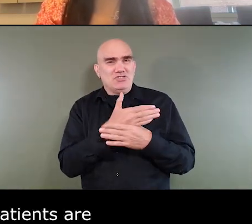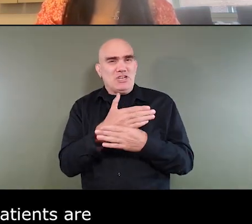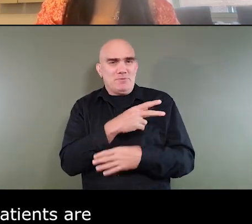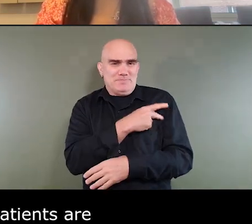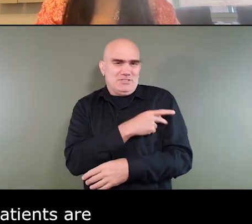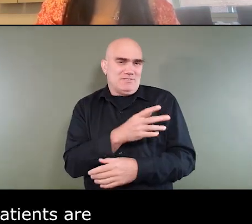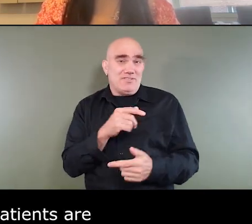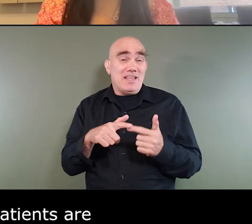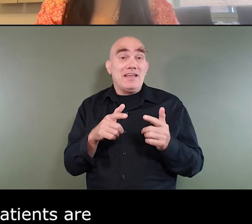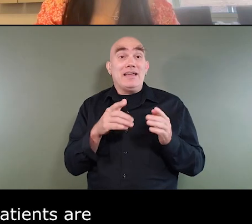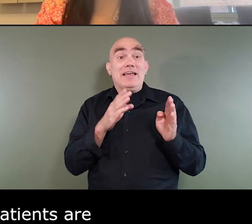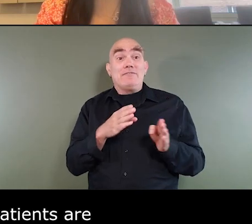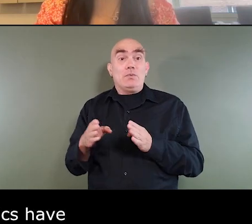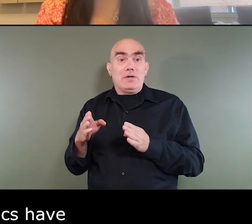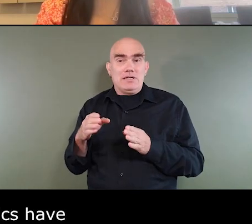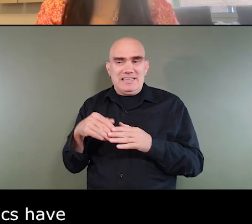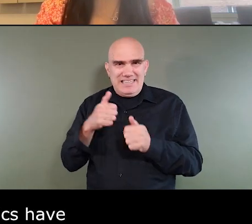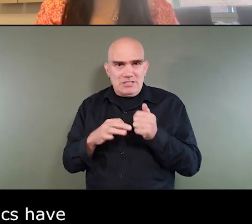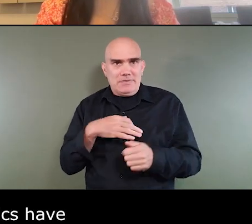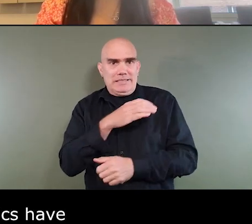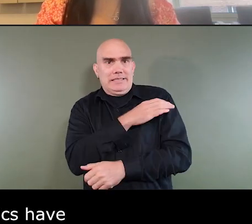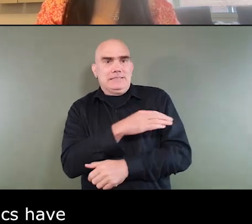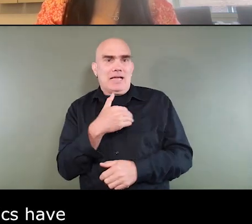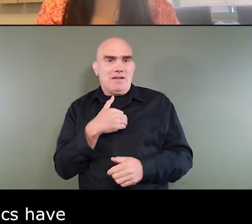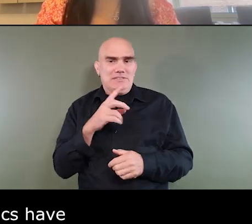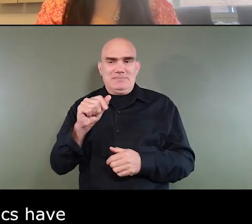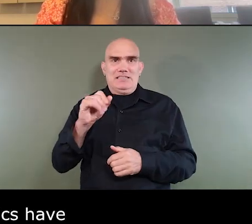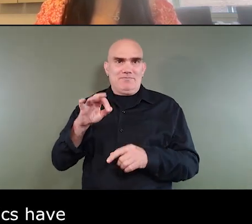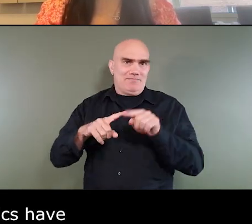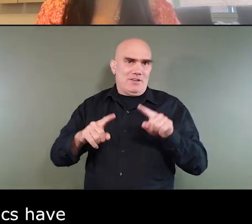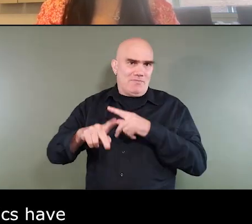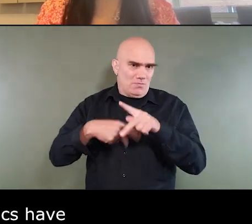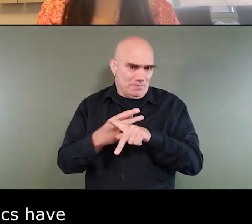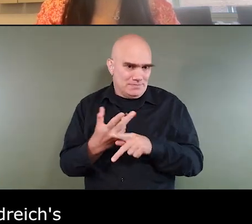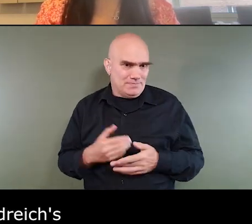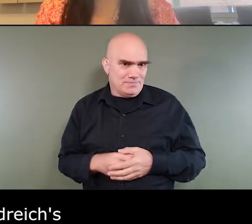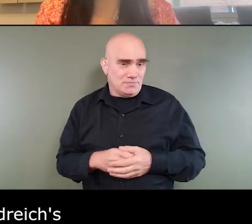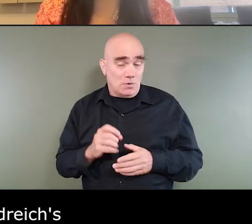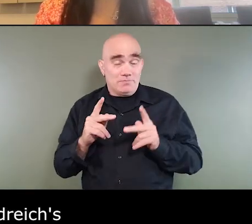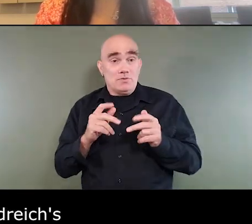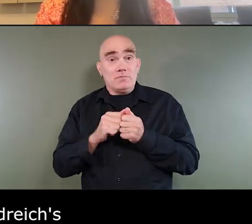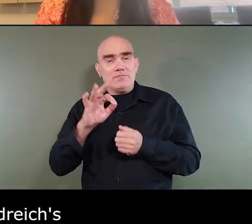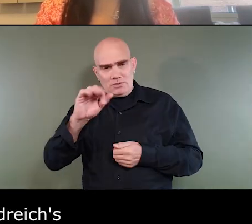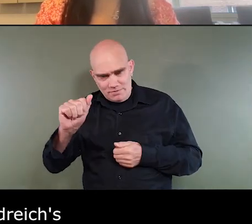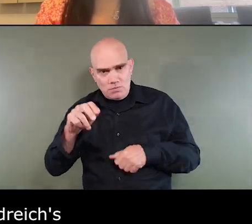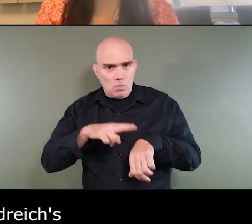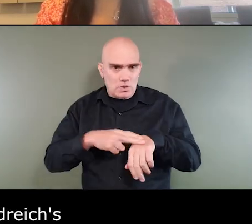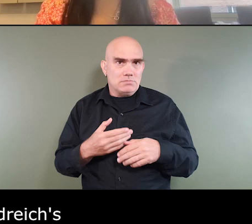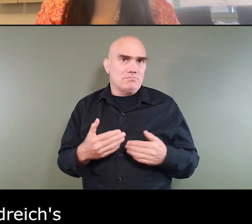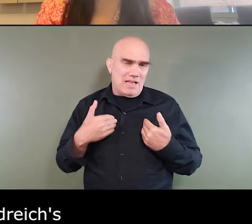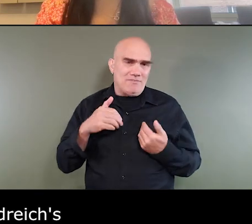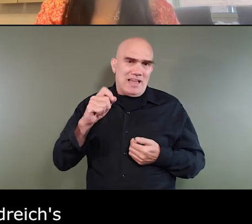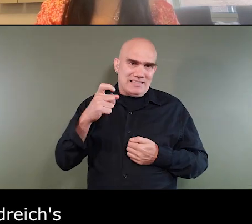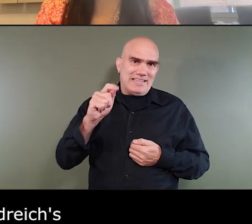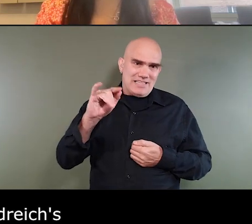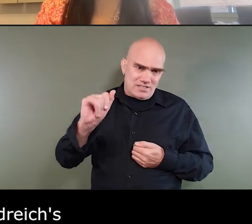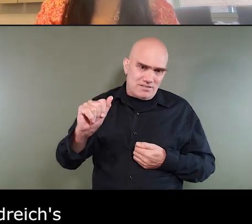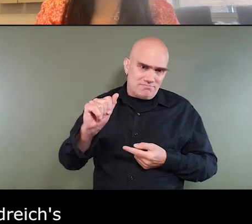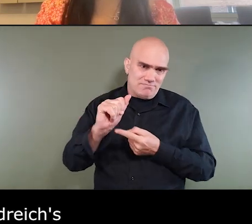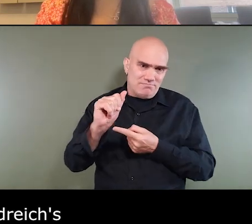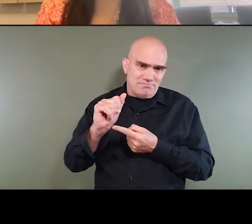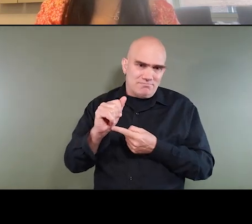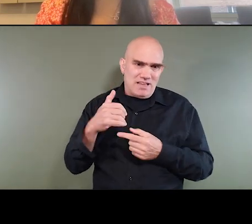our shared patients, and then individually in each of our clinics, have disabilities of varying forms. So folks with Friedreich ataxia, of course,